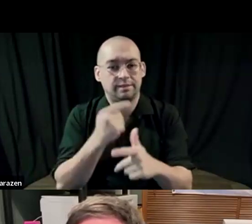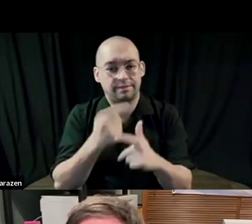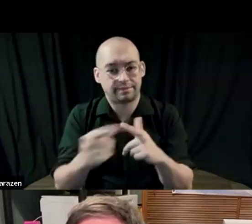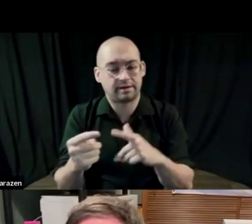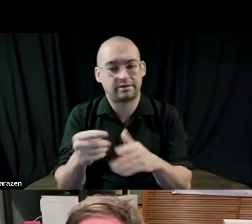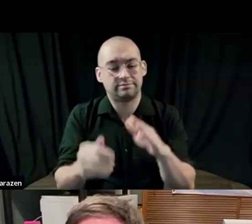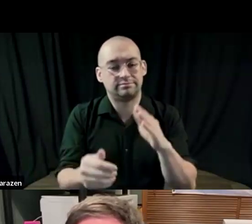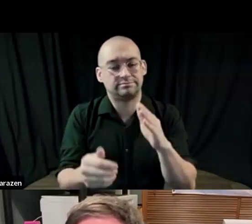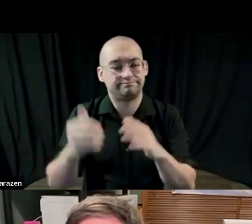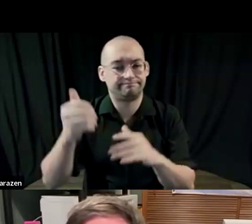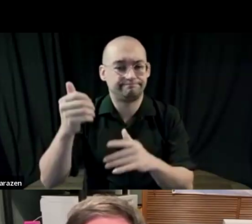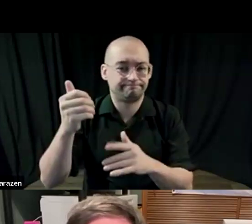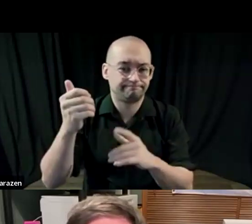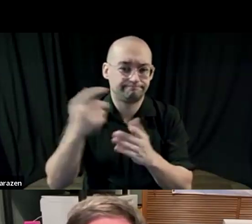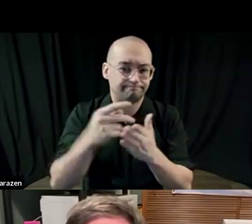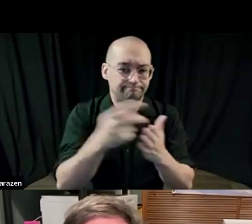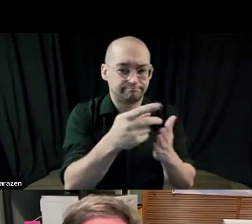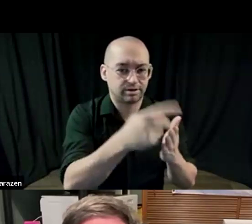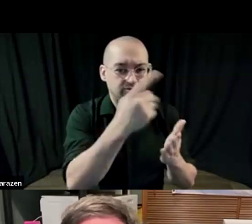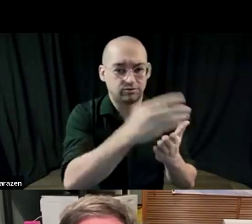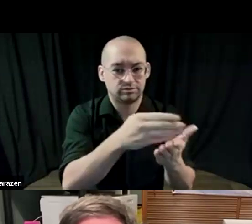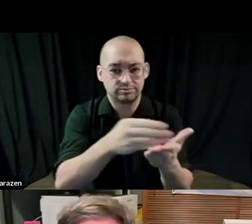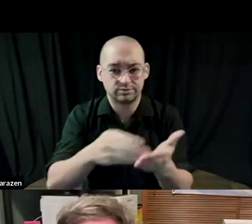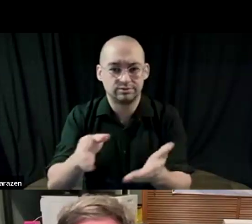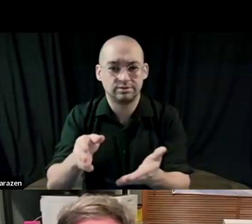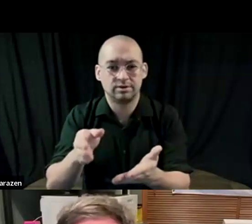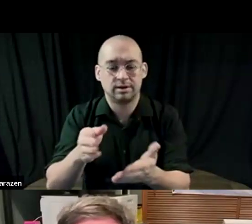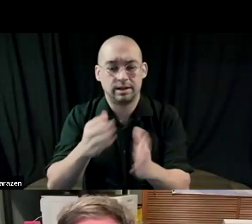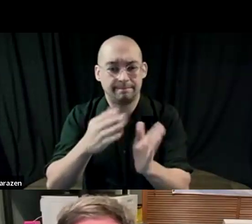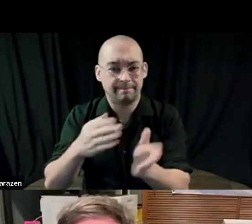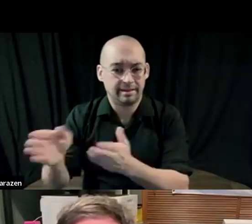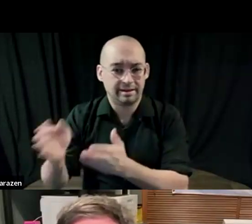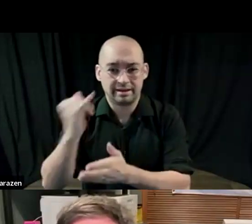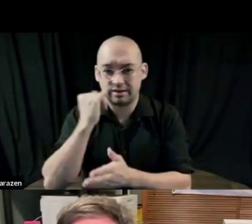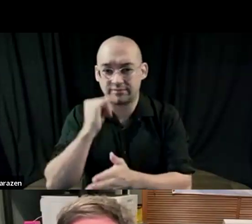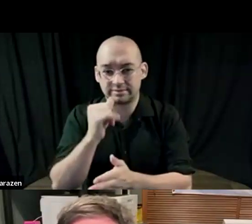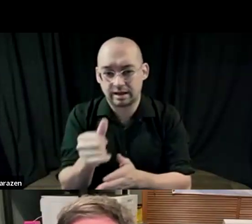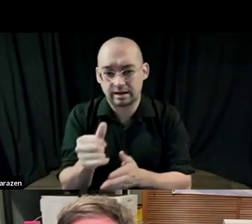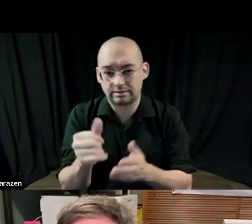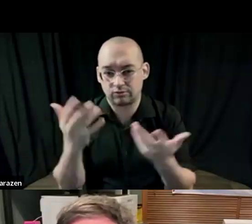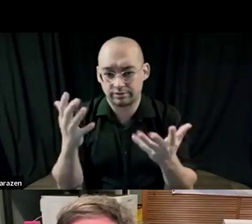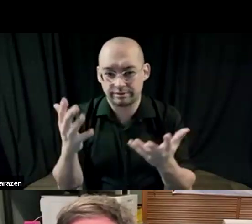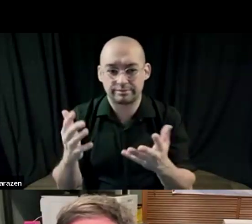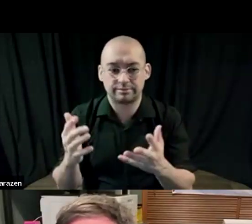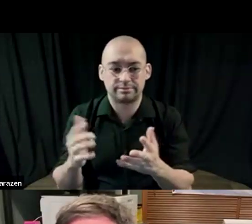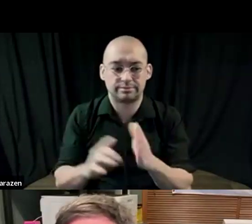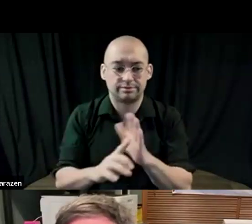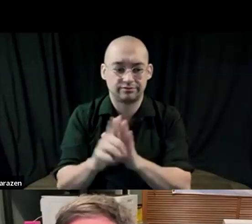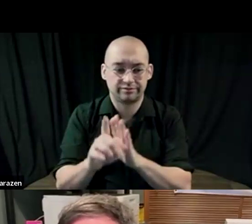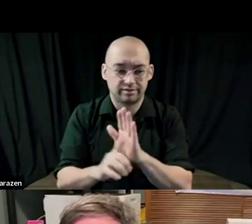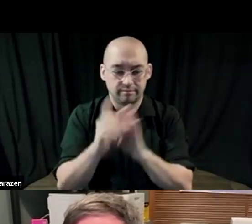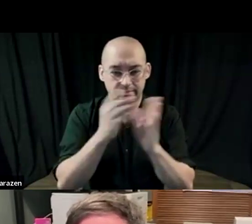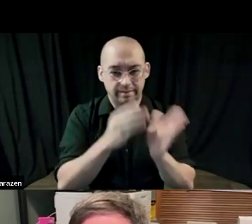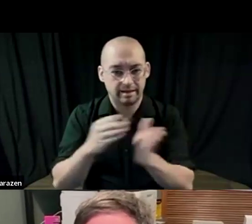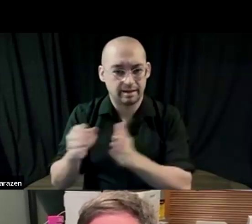fund a very small portion for planning. If there's not a plan for that area, to develop a plan that aligns with the